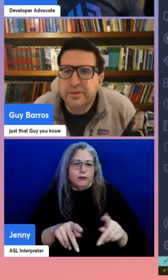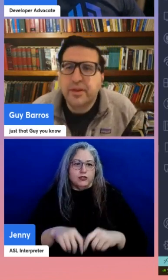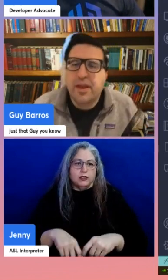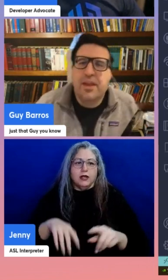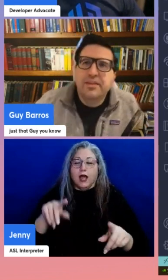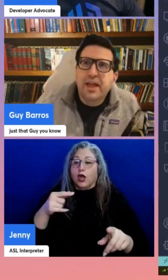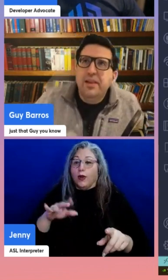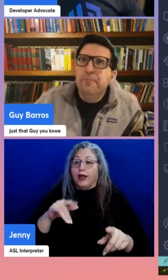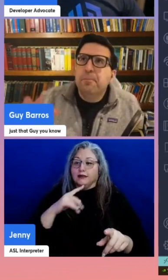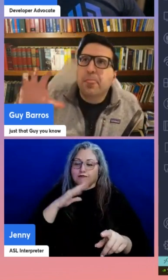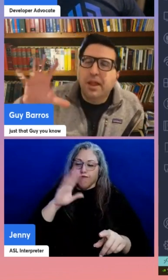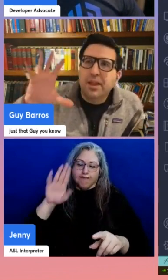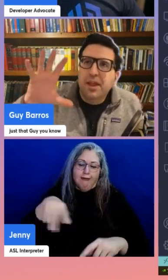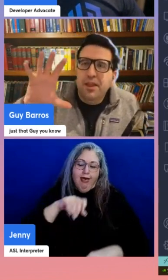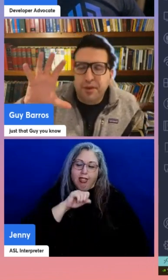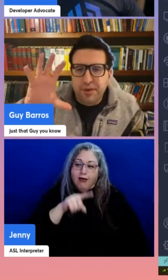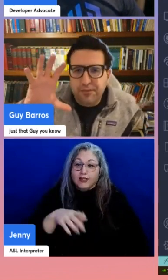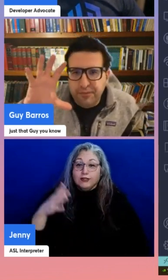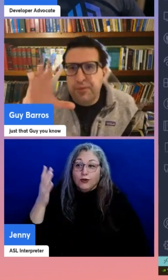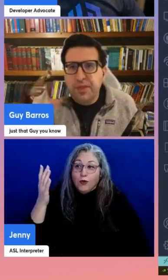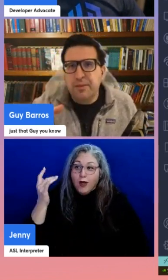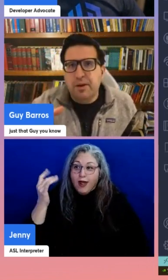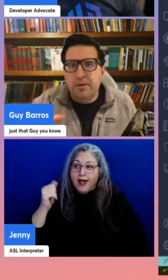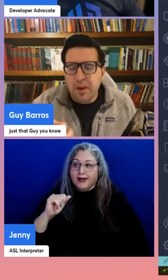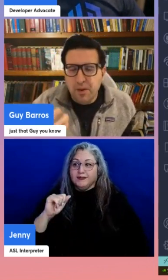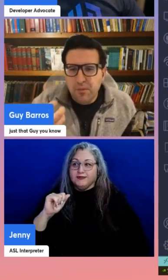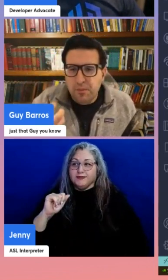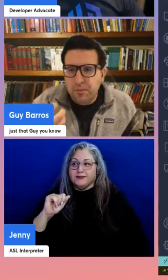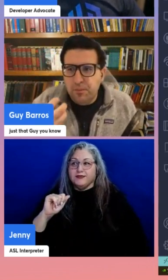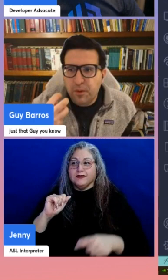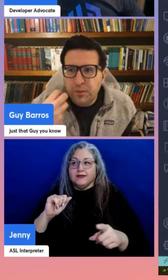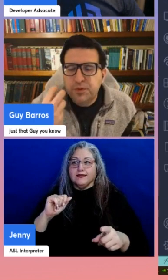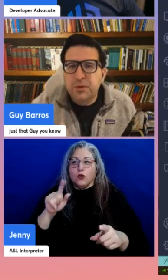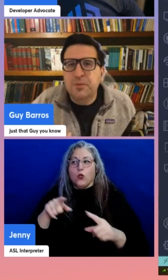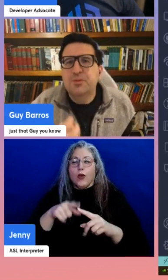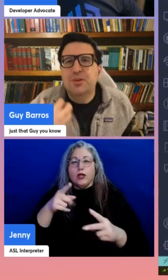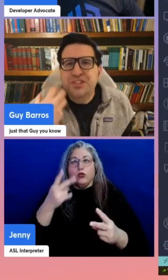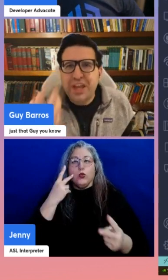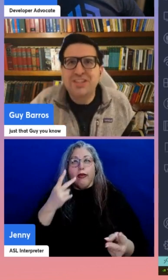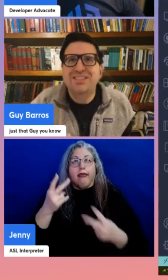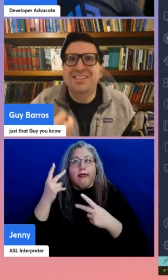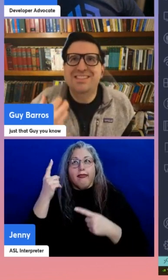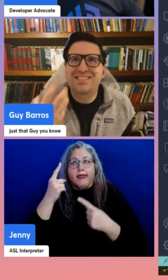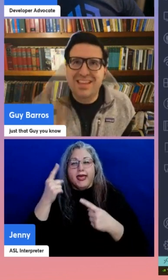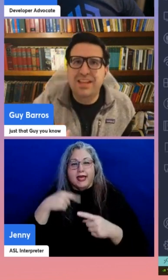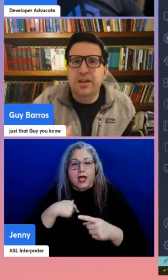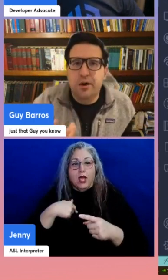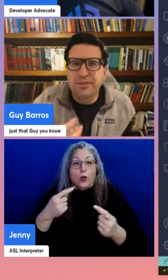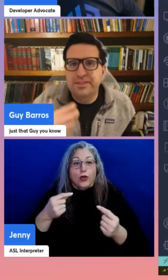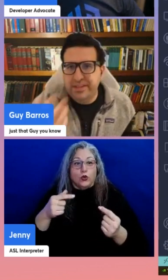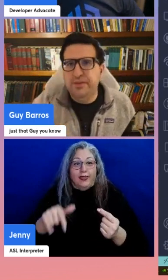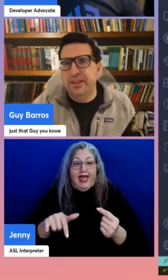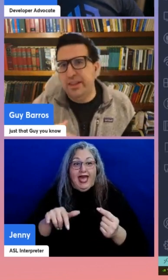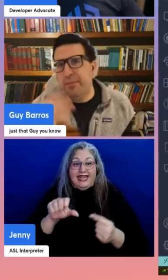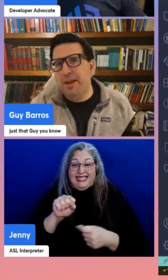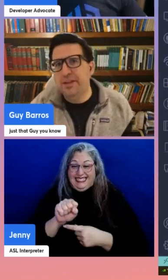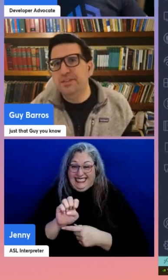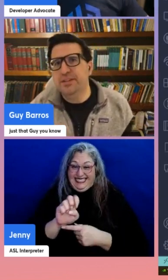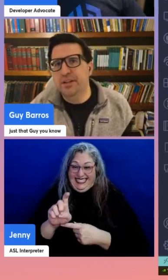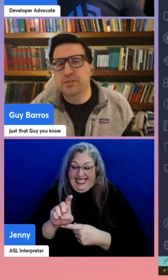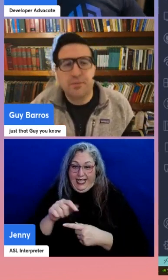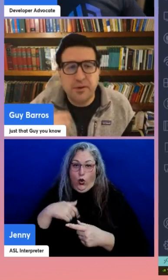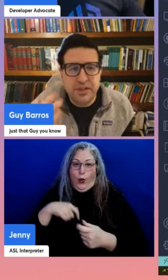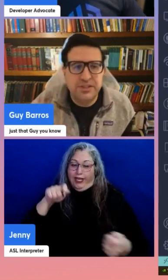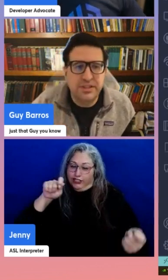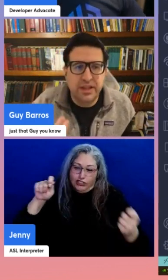love about this is that, like, if you think about it, right, what we're doing was we're changing the seed of the secret that the